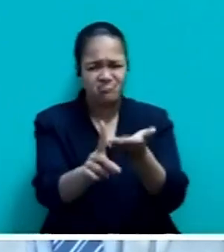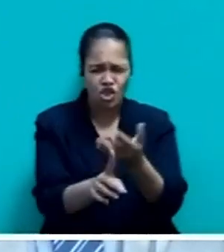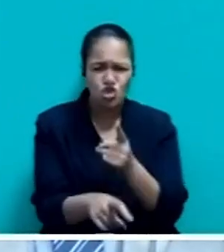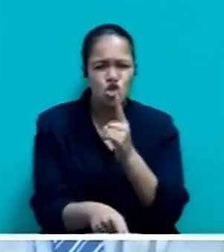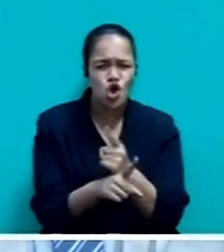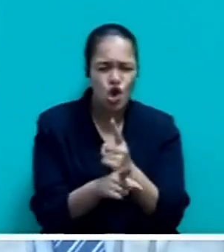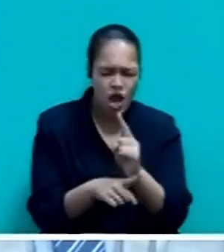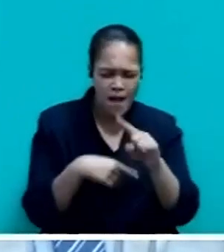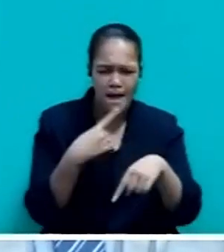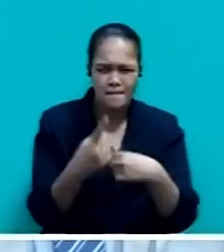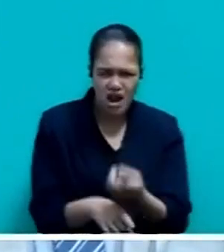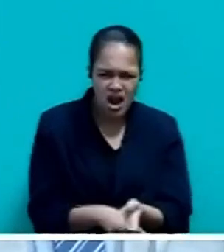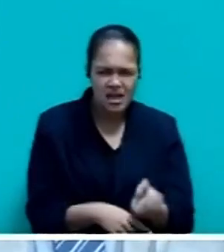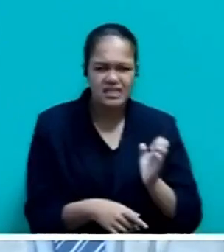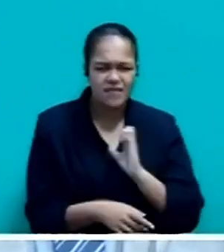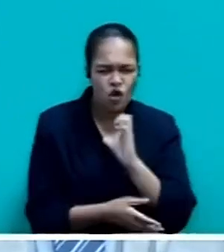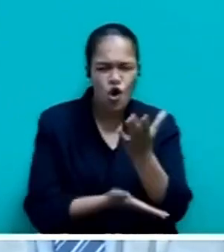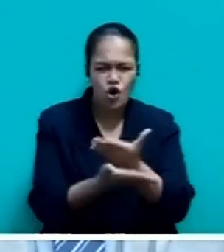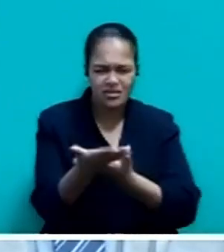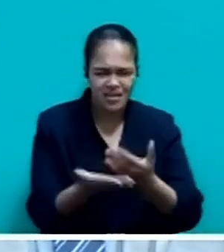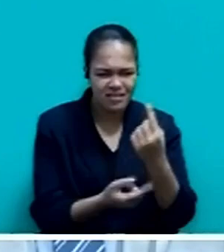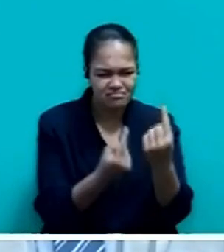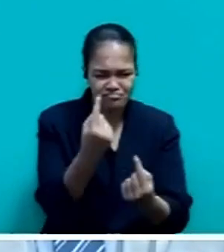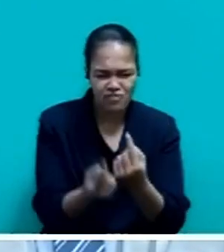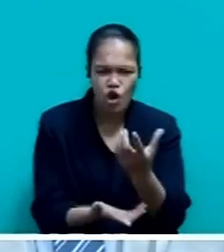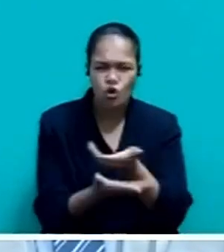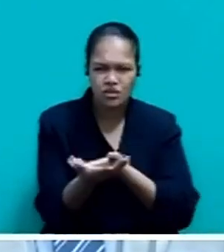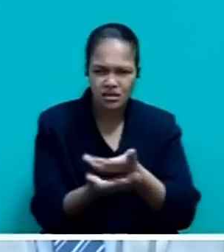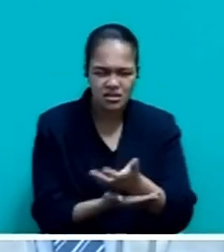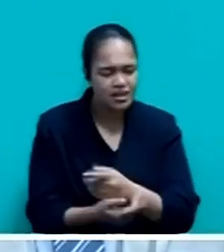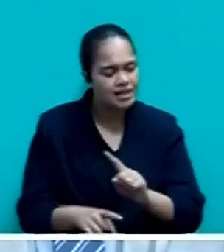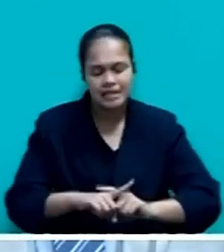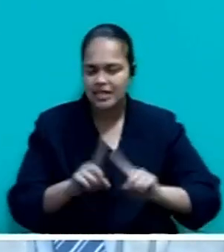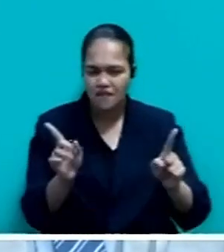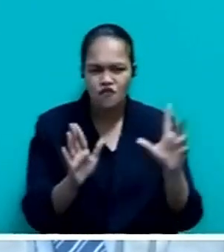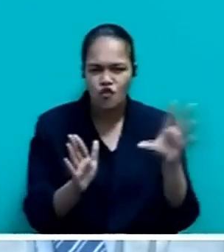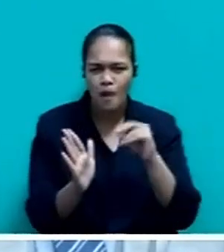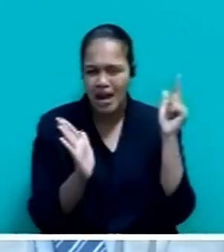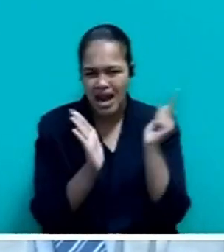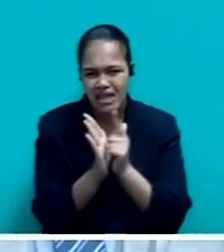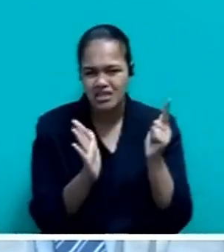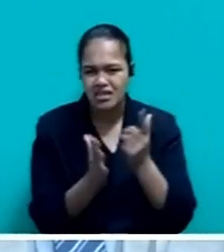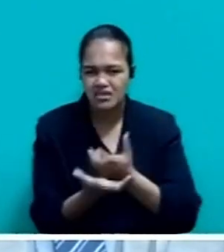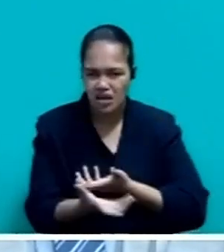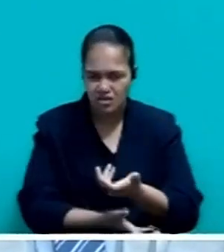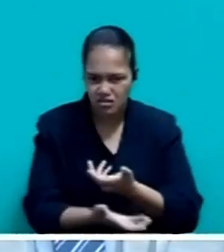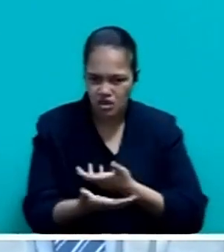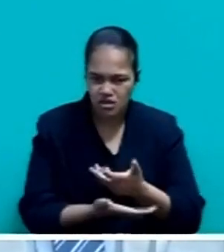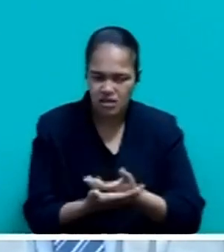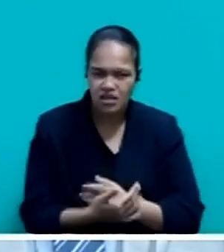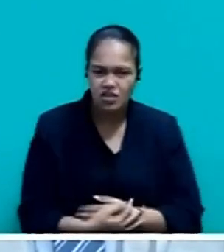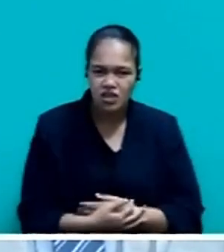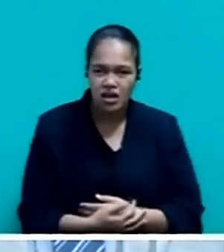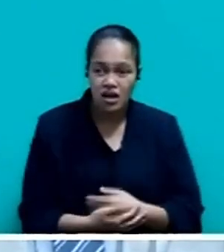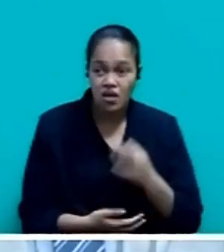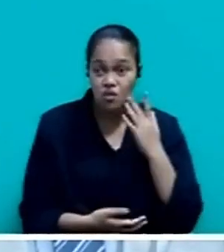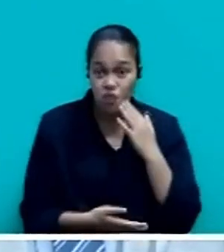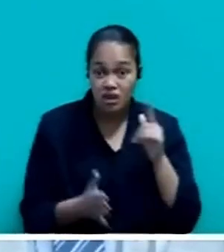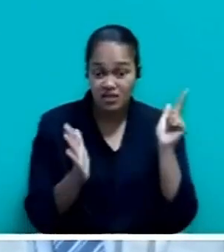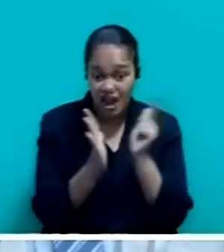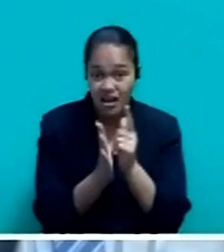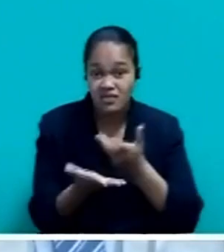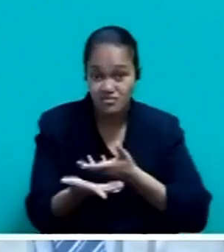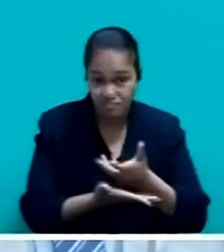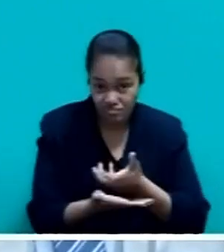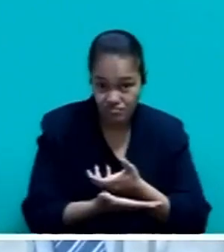executive consultation. Executive consultation is totally different from a legislature consultation. Sometimes when you do a legislature